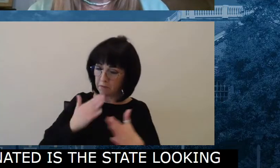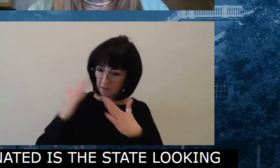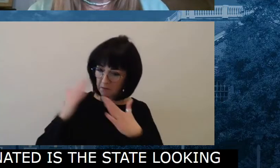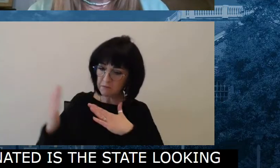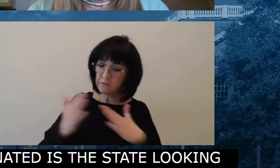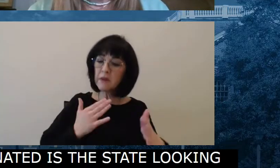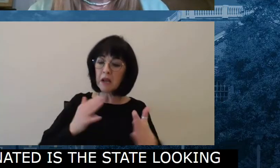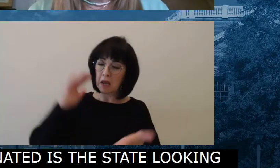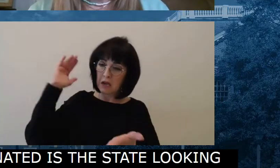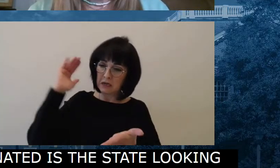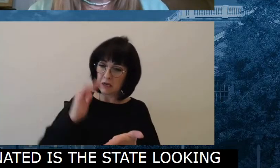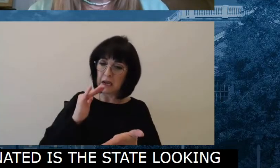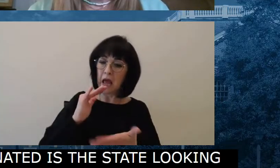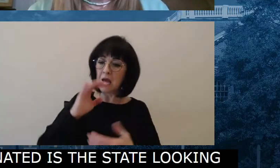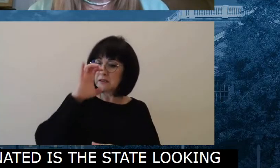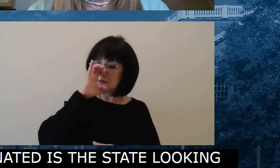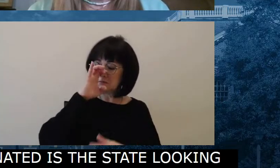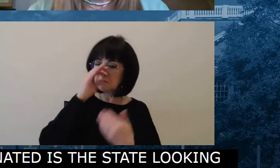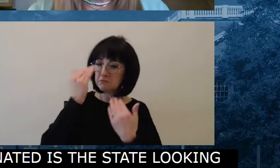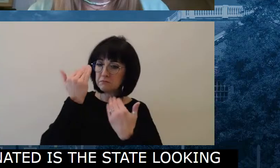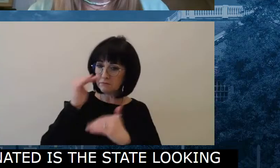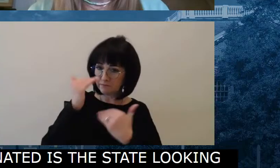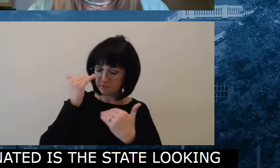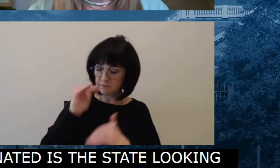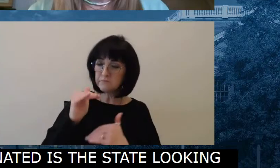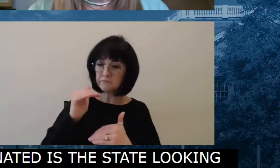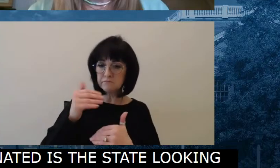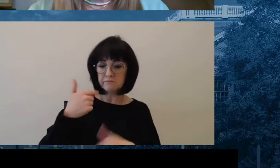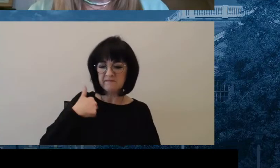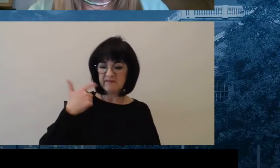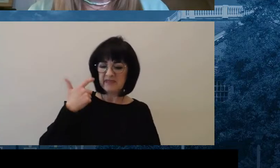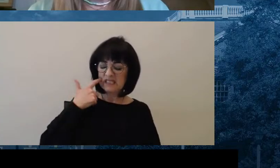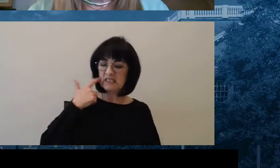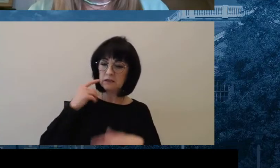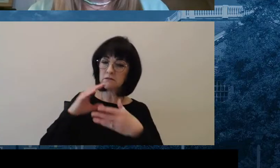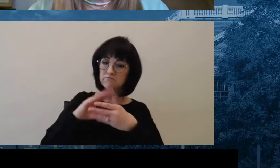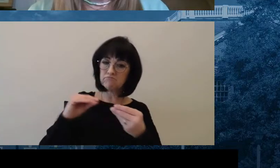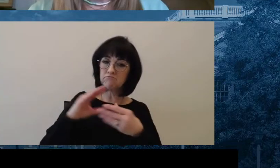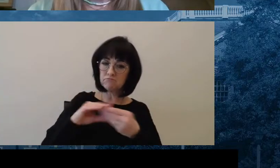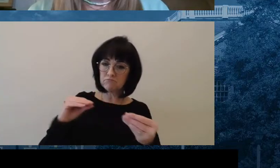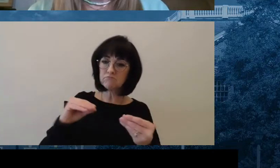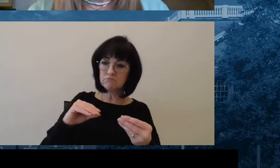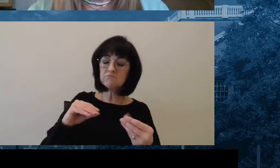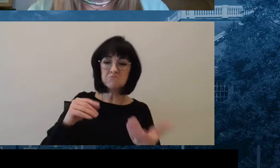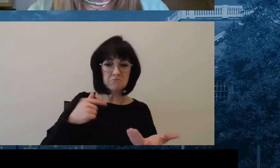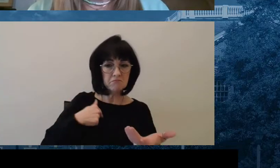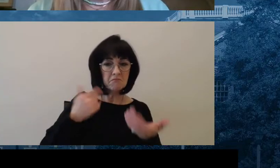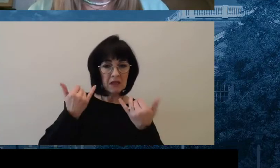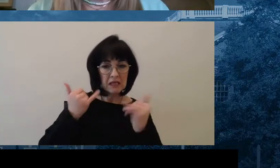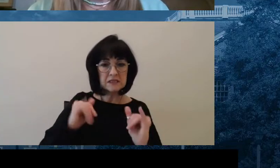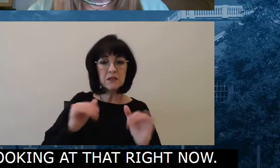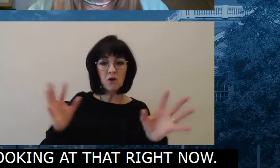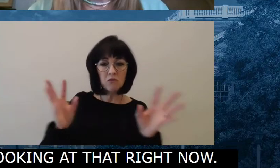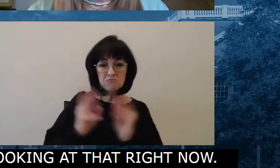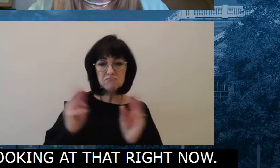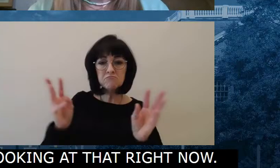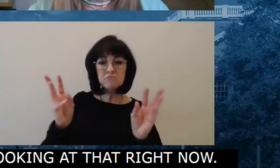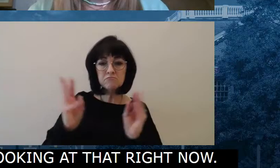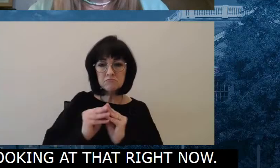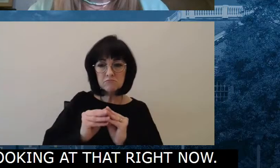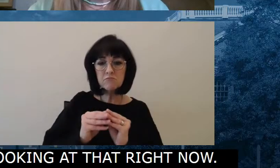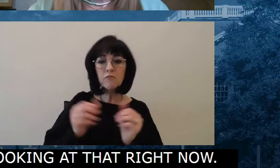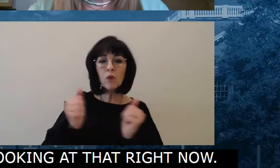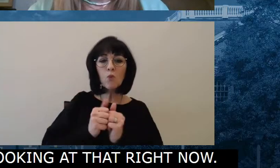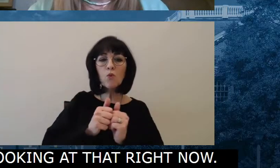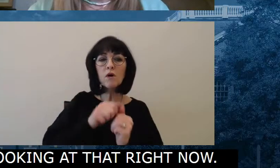We have, as I mentioned in my remarks, regular phone conversations, conference calls with business groups,